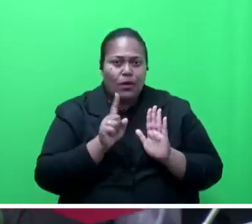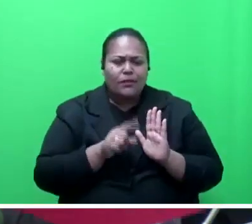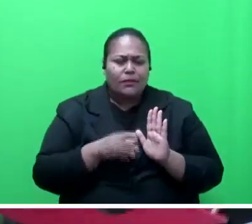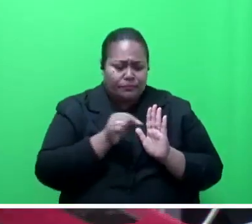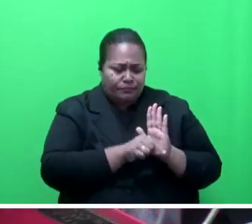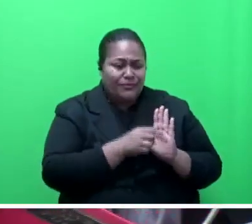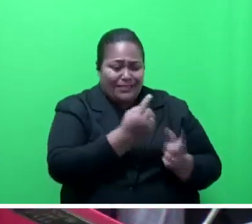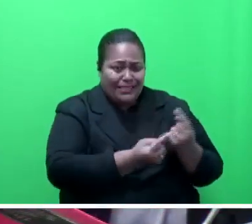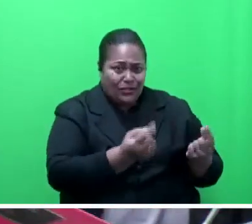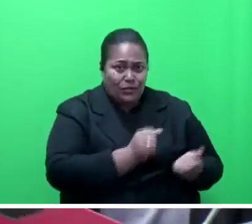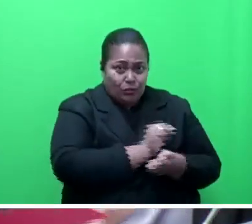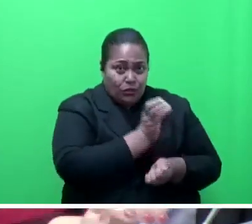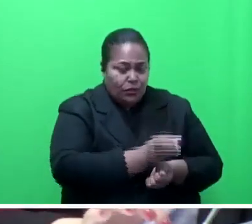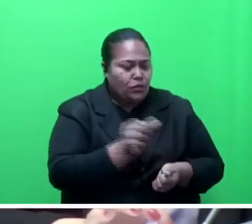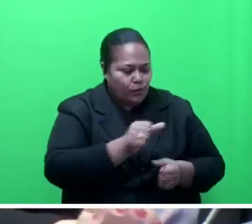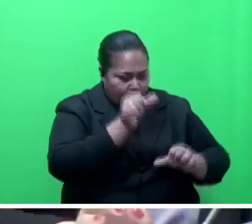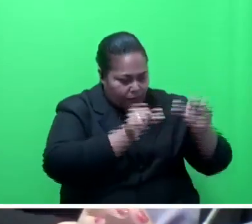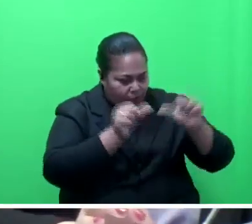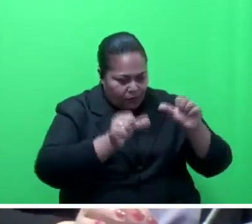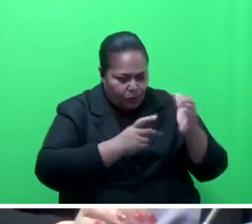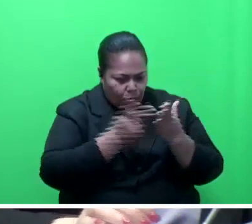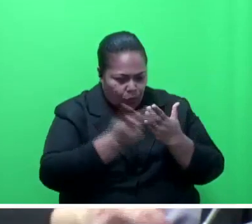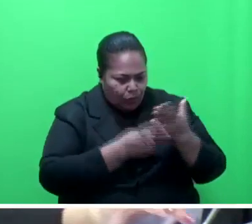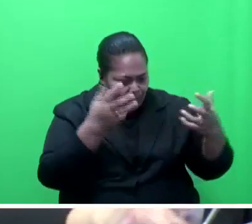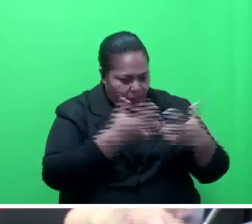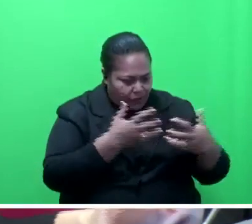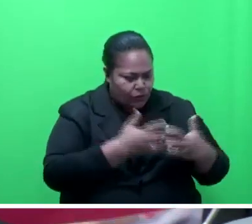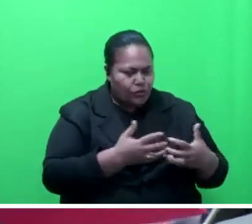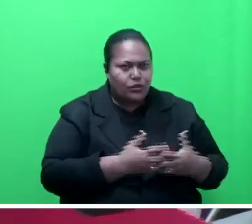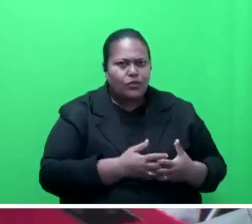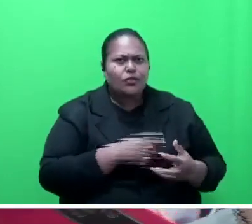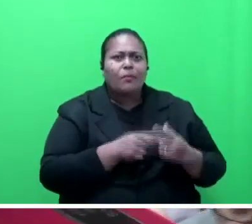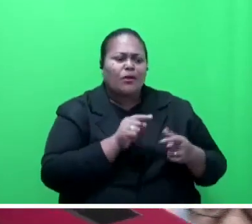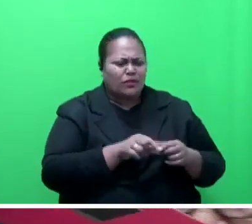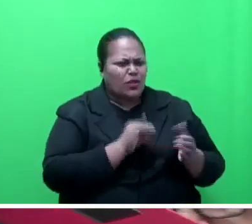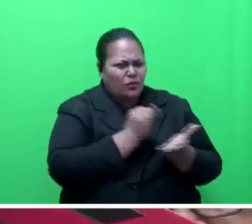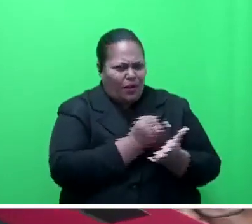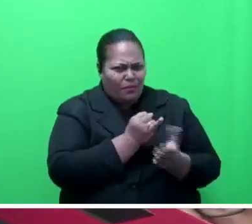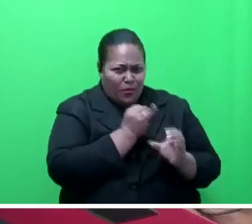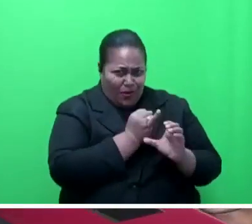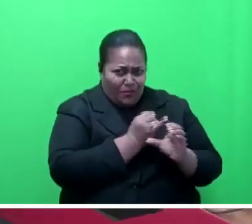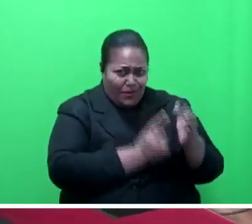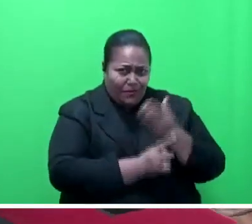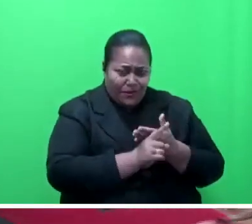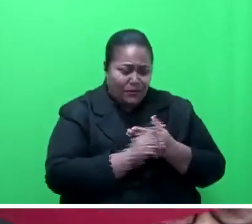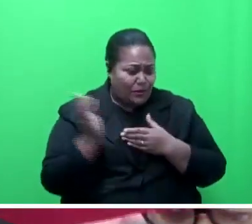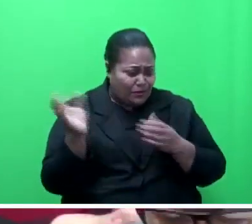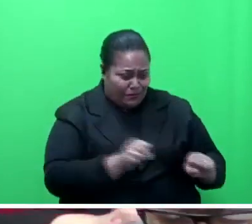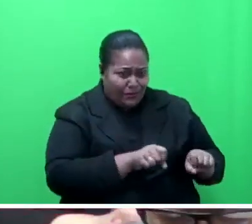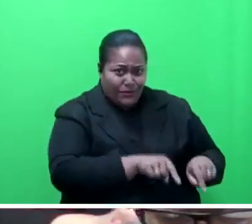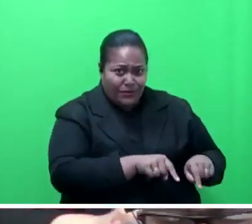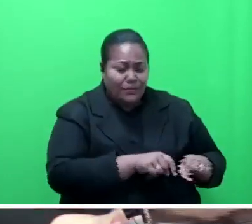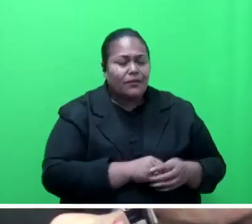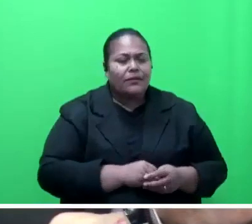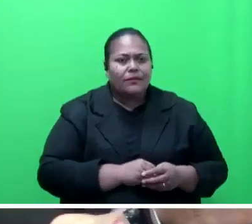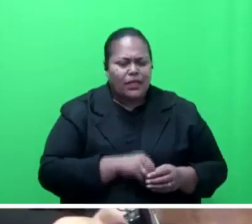prisoner must be assessed for program needs with particular regard to the offence committed and regularly assessed through the classification